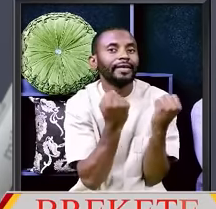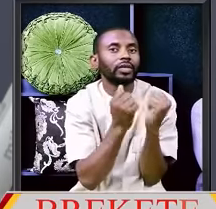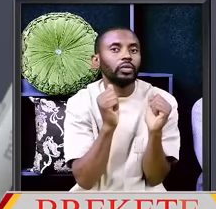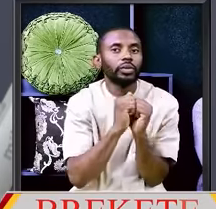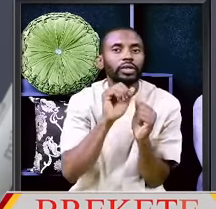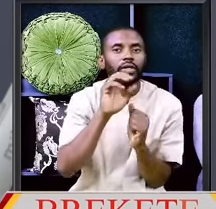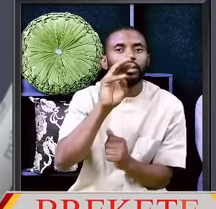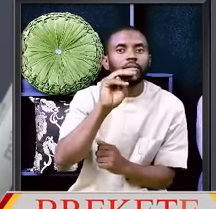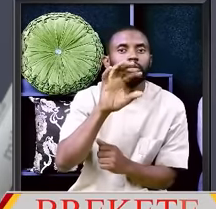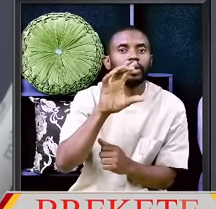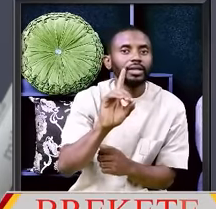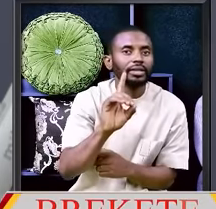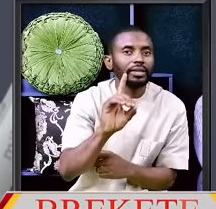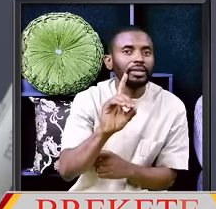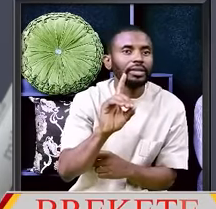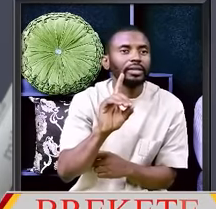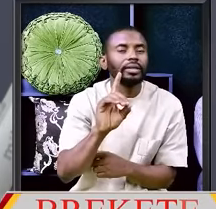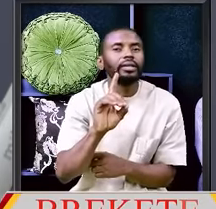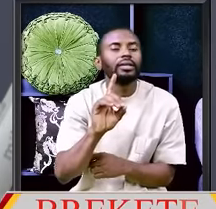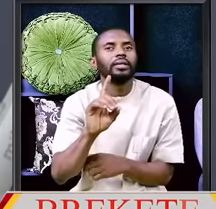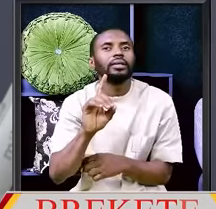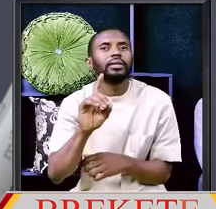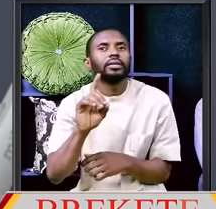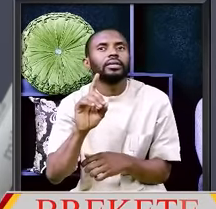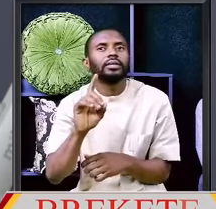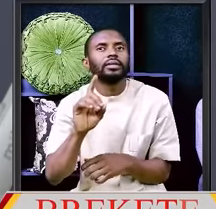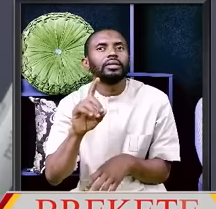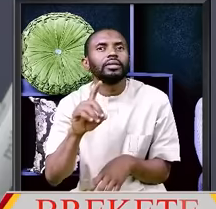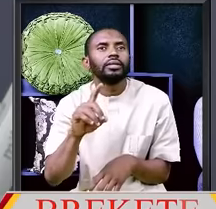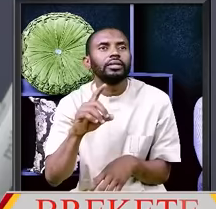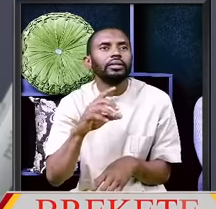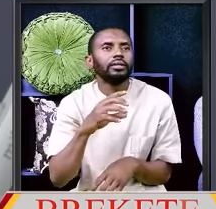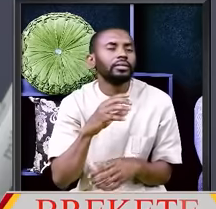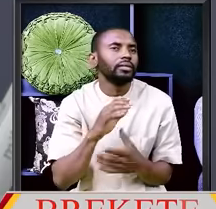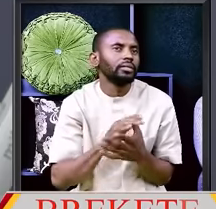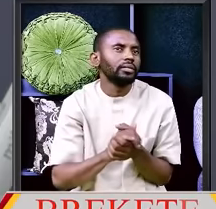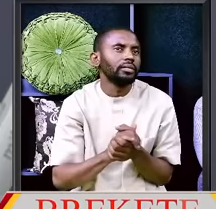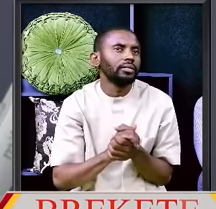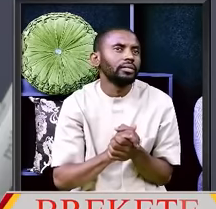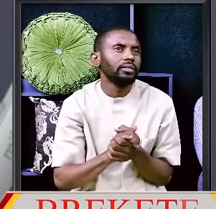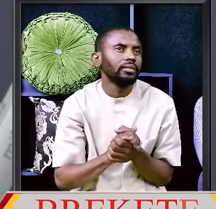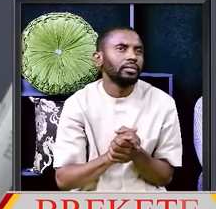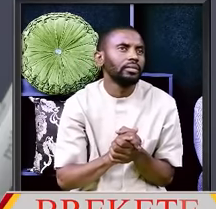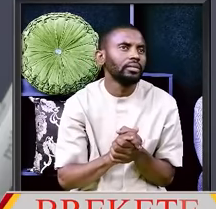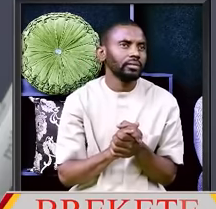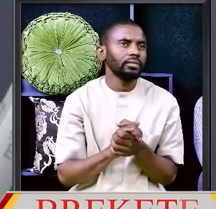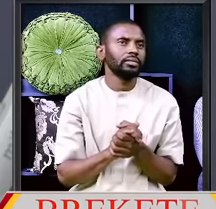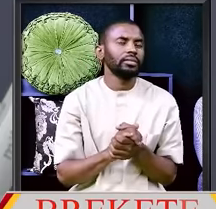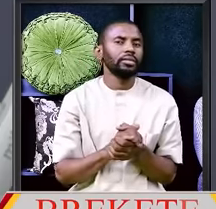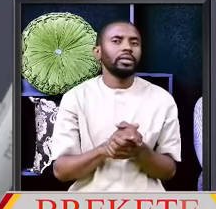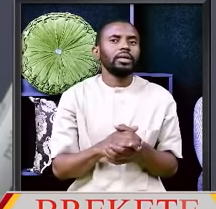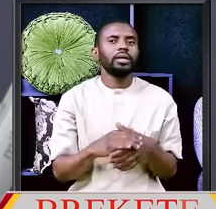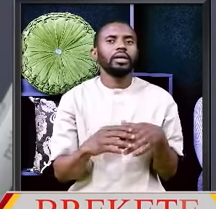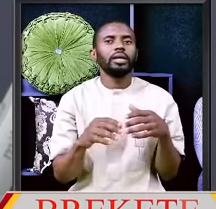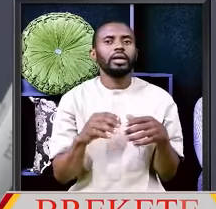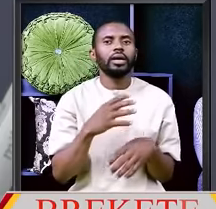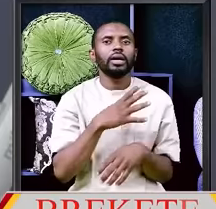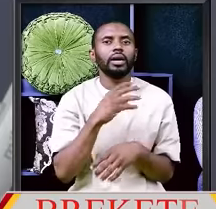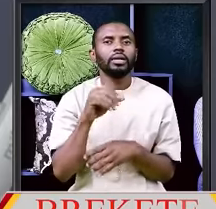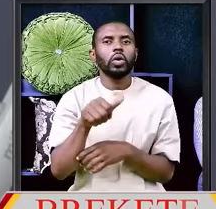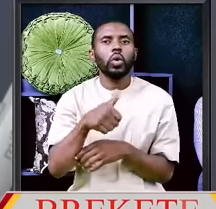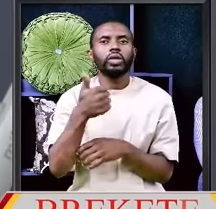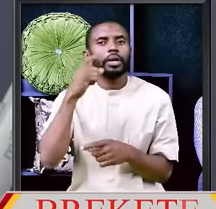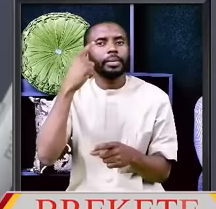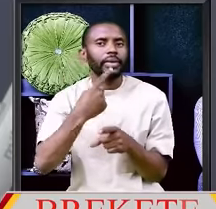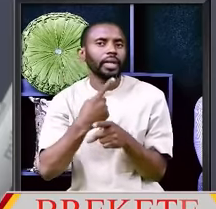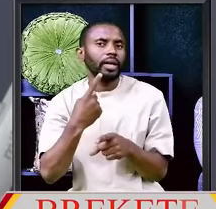her. For the place where they go do the performance. And then we want also Adura, the younger brother. We don't know, his brother don't come